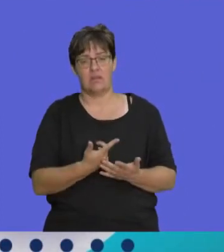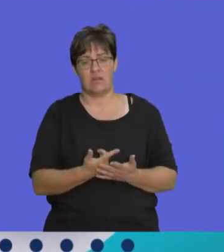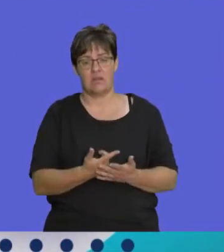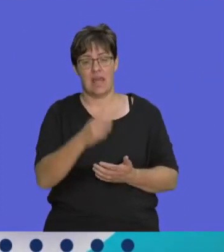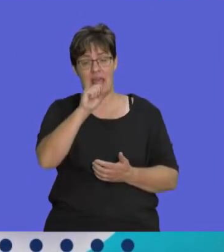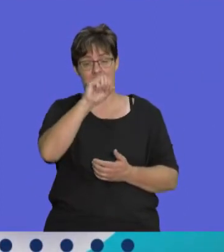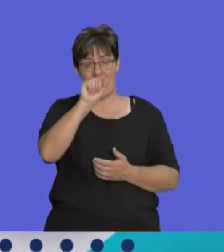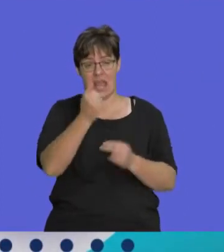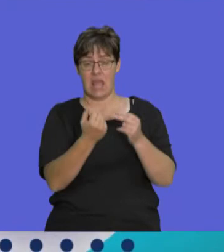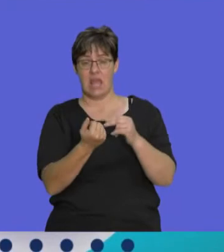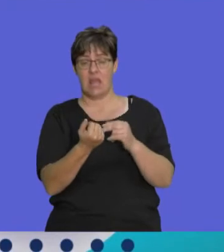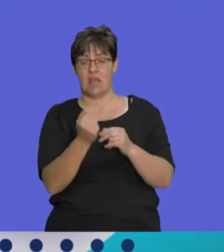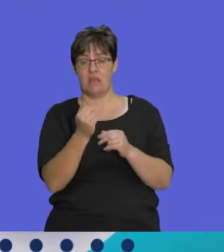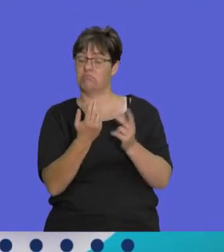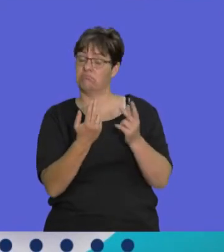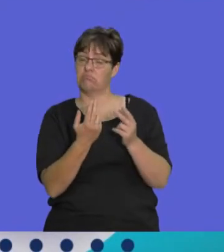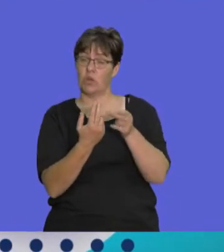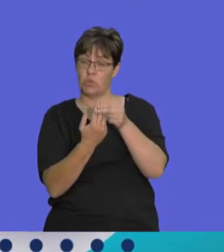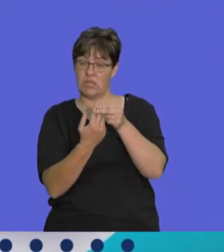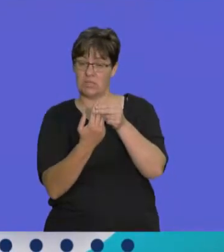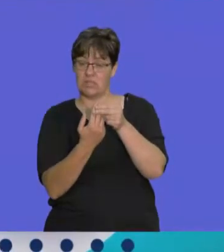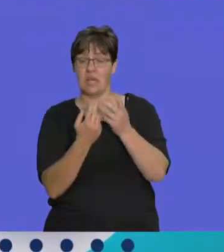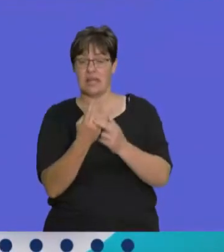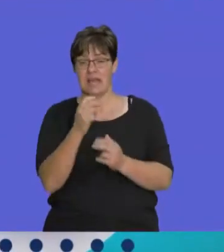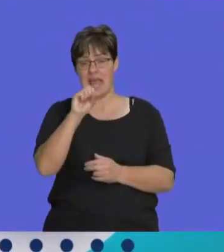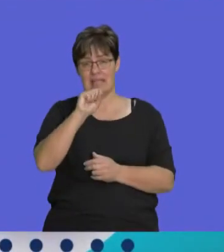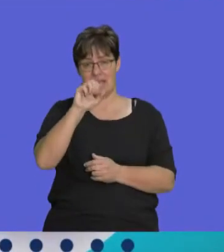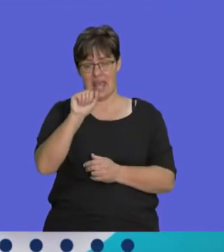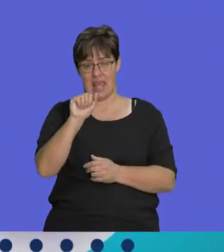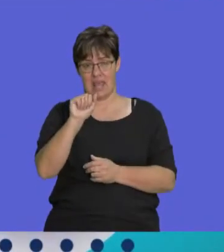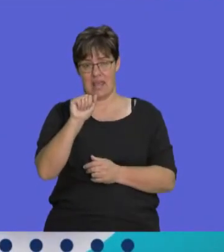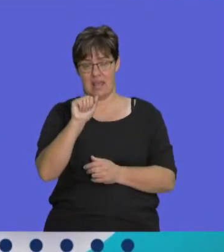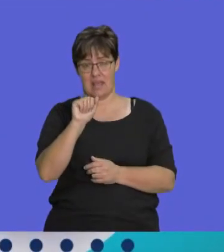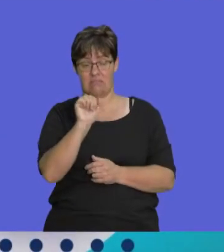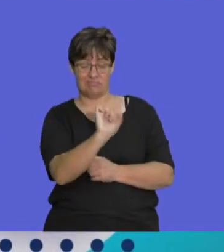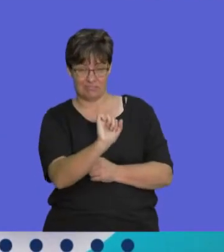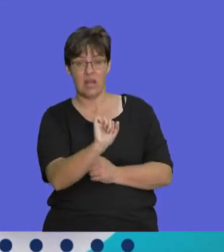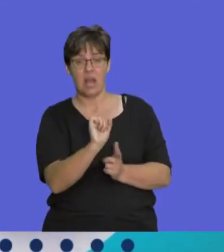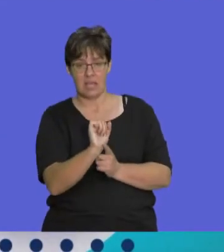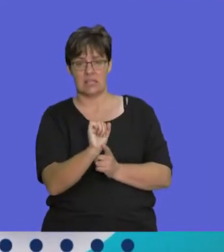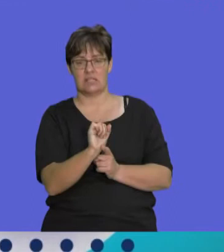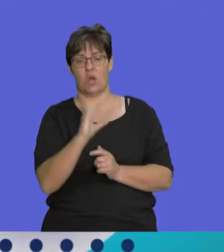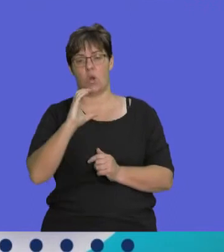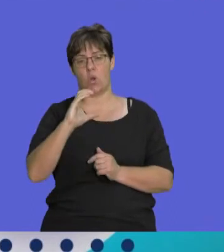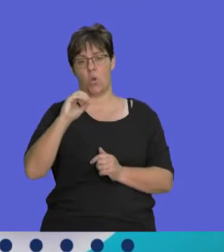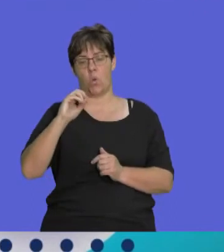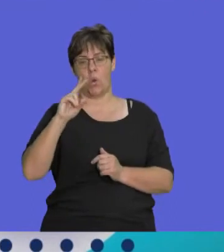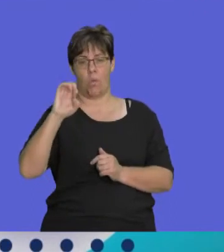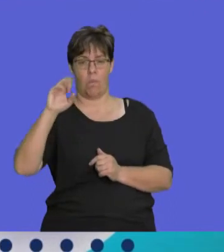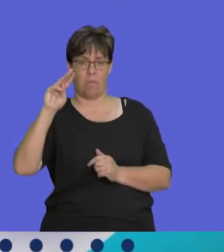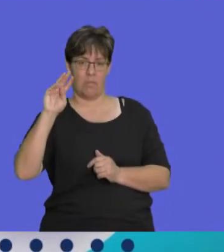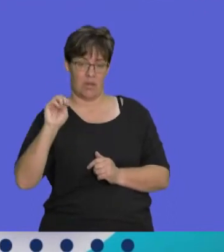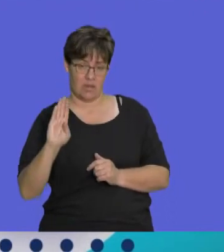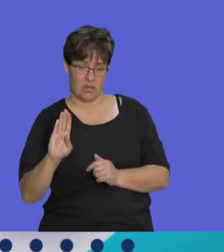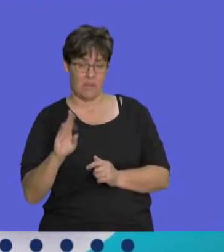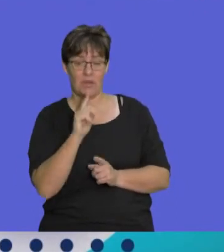the SI unit of charge is actually the Coulomb, right? So if we're saying that it's the force that is experienced by a